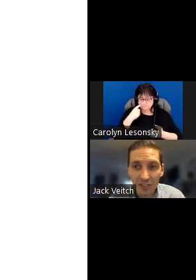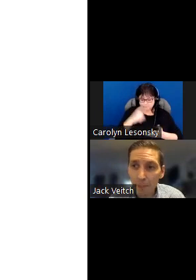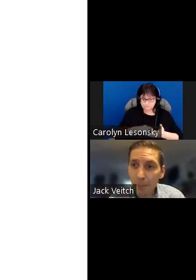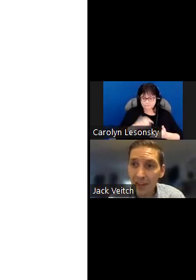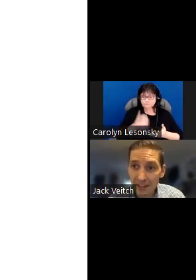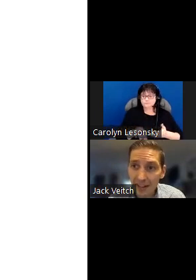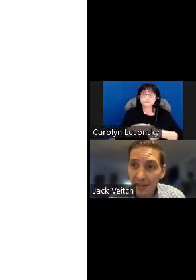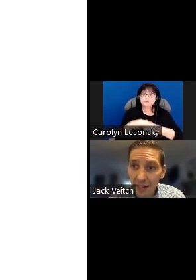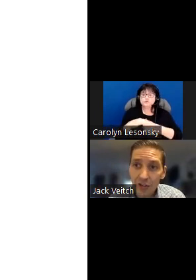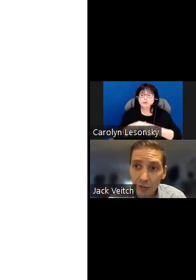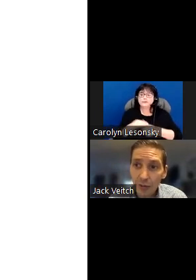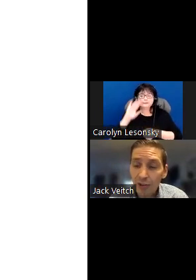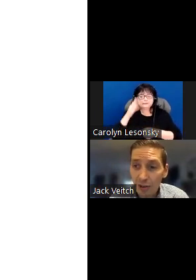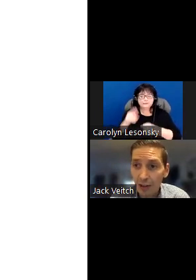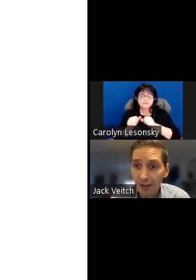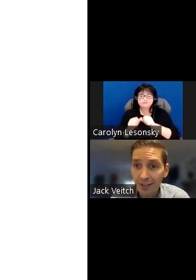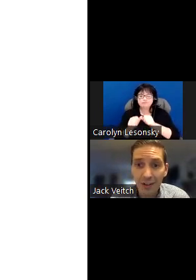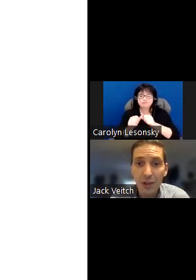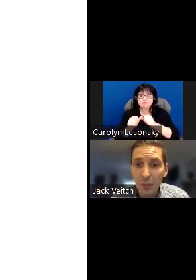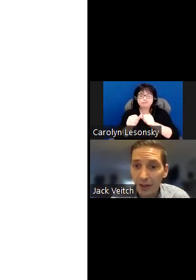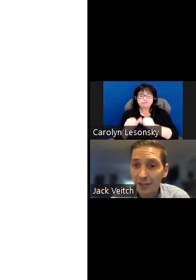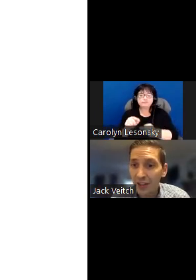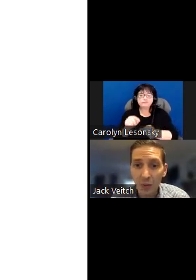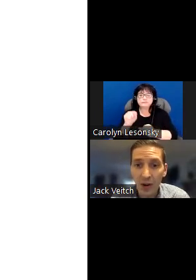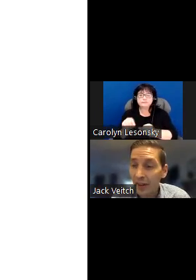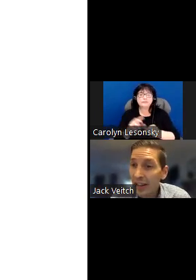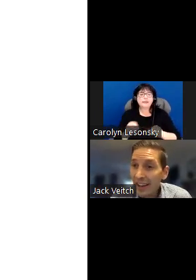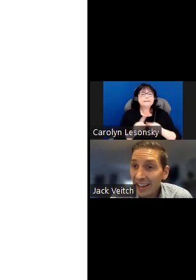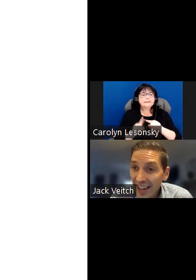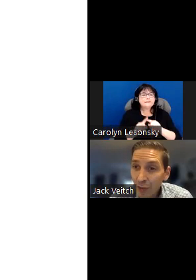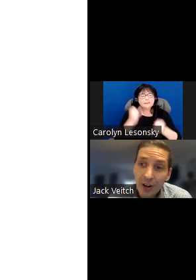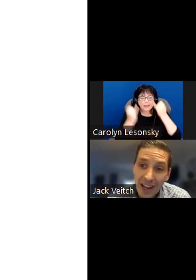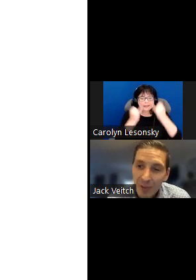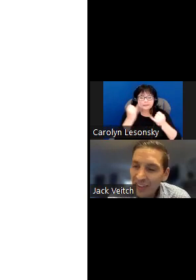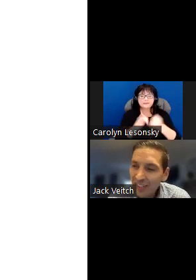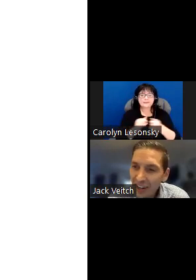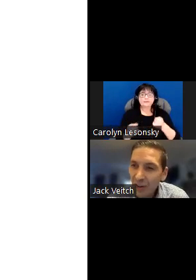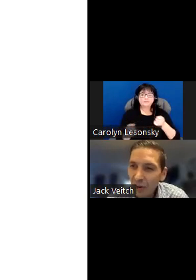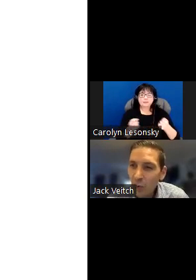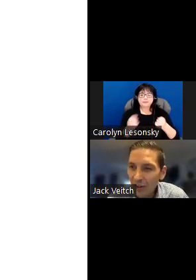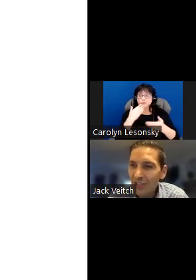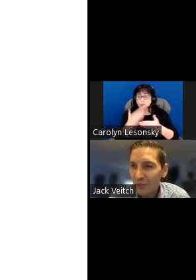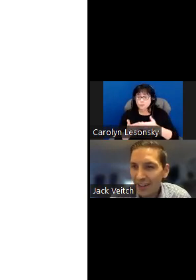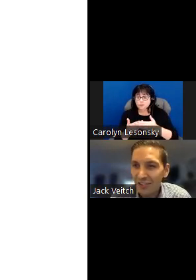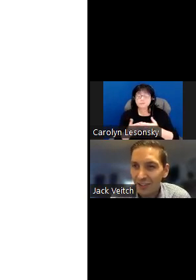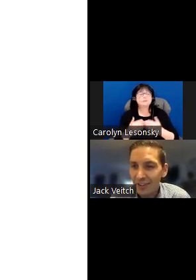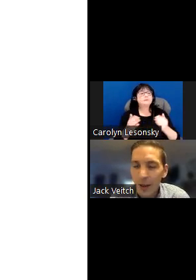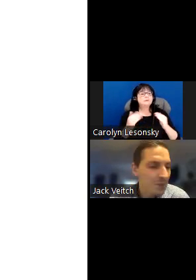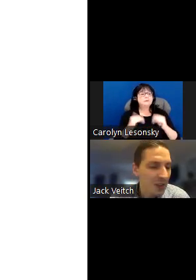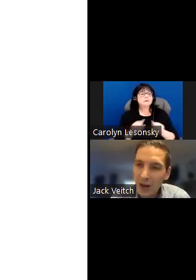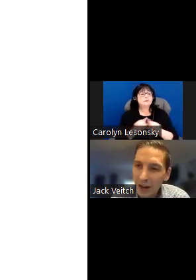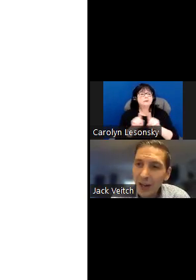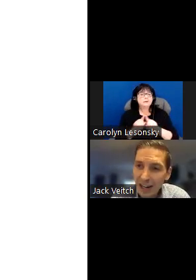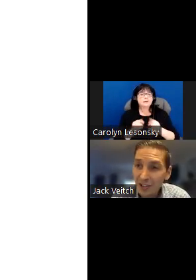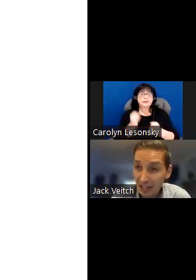And what are these simple techniques each and every one of us can utilize to be well and to stay well? And last, we're going to end by designing our own wellness